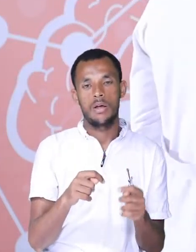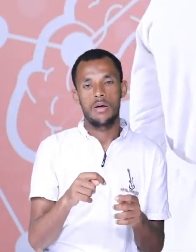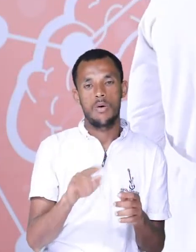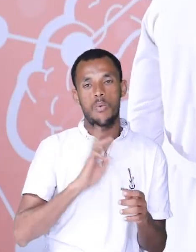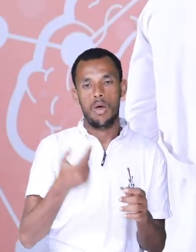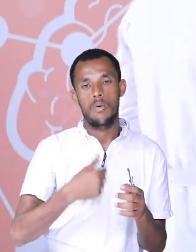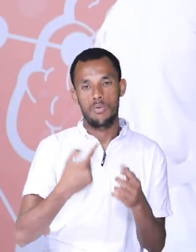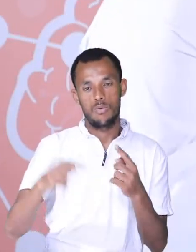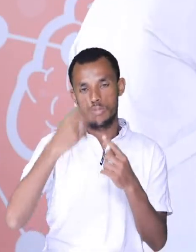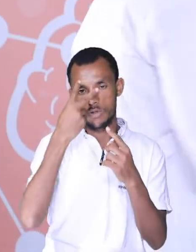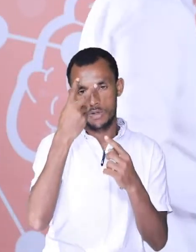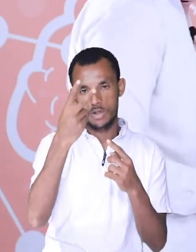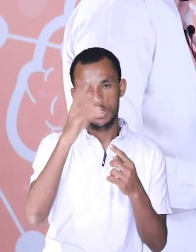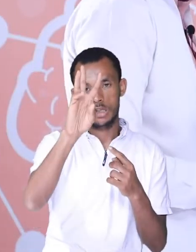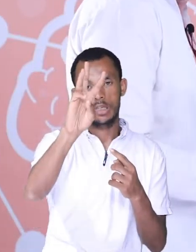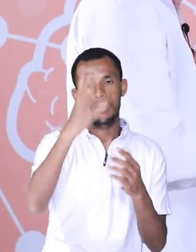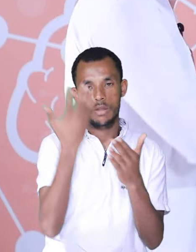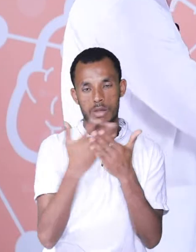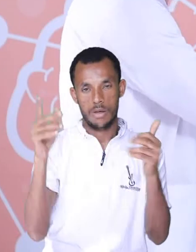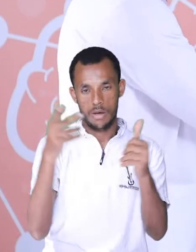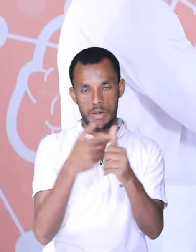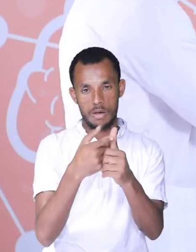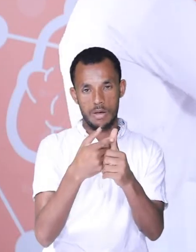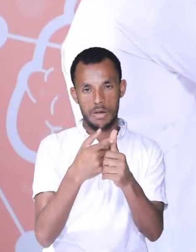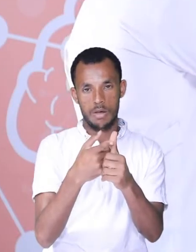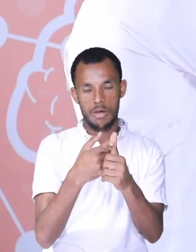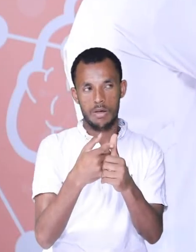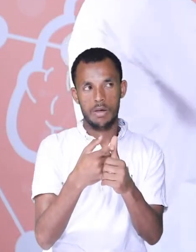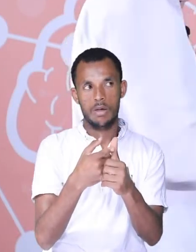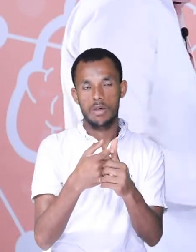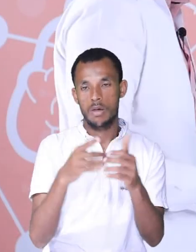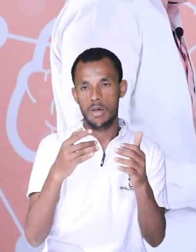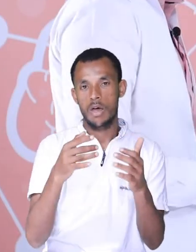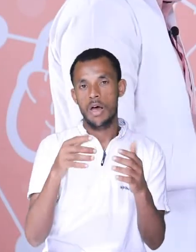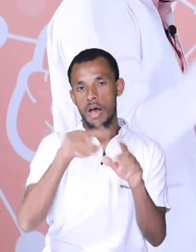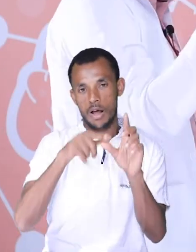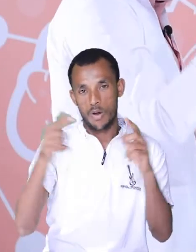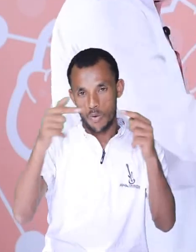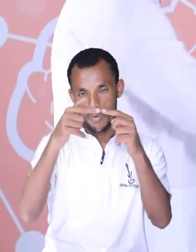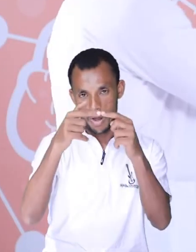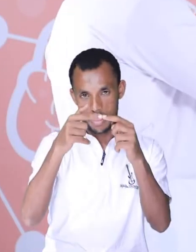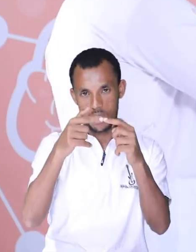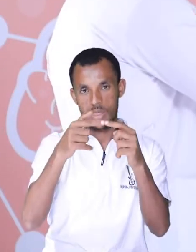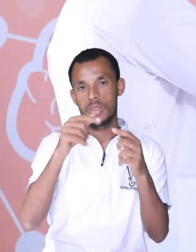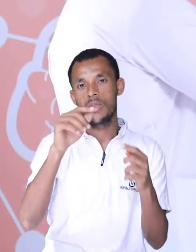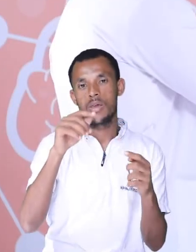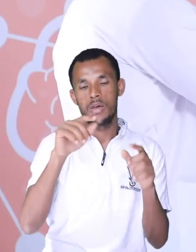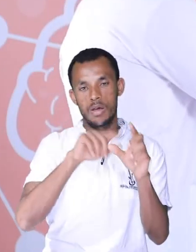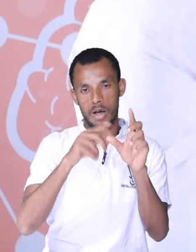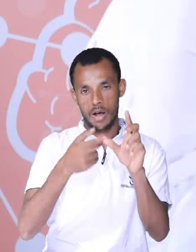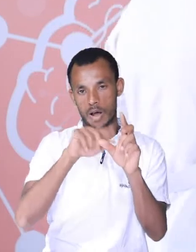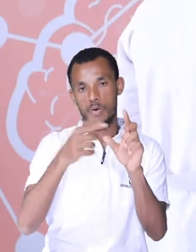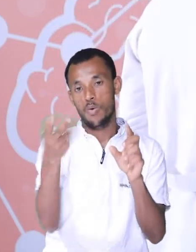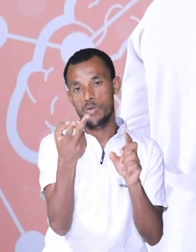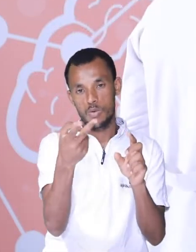we have to check 6 things. The first one, this angle have to be congruent this angle. 1, this angle have